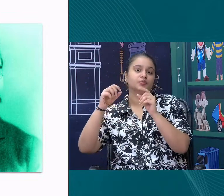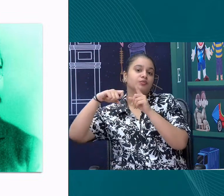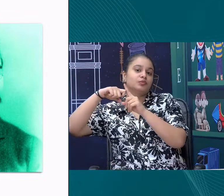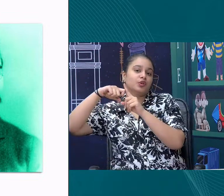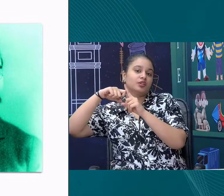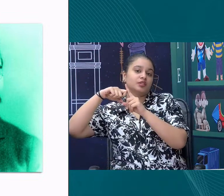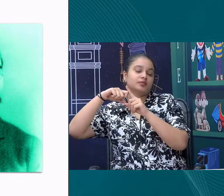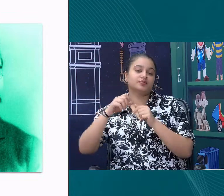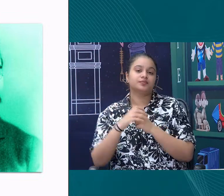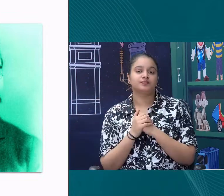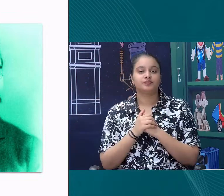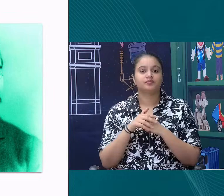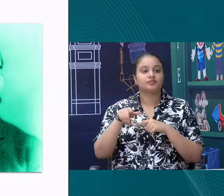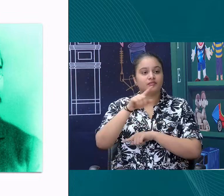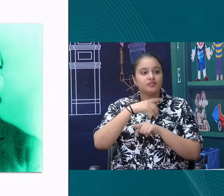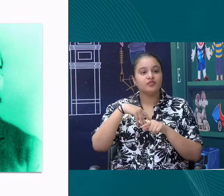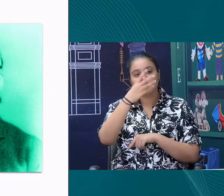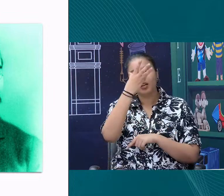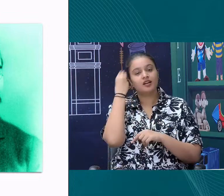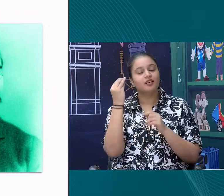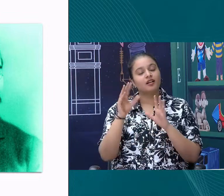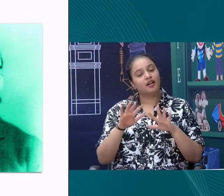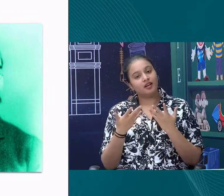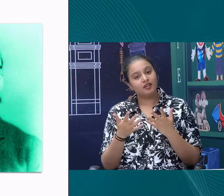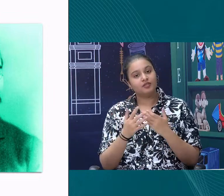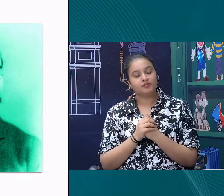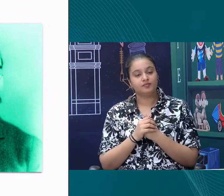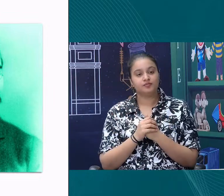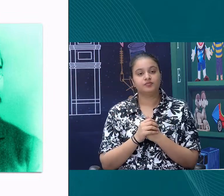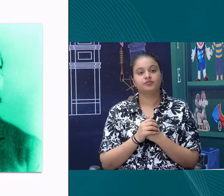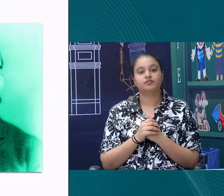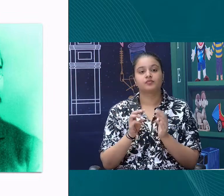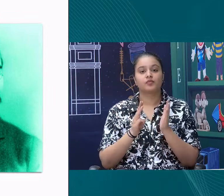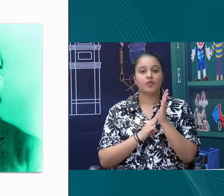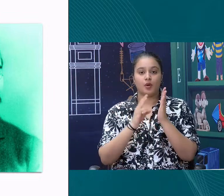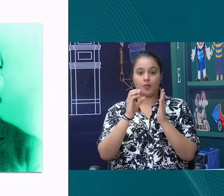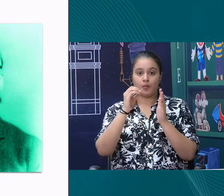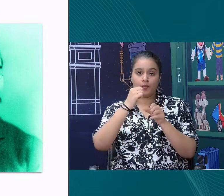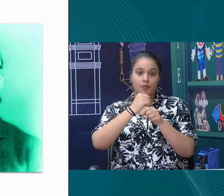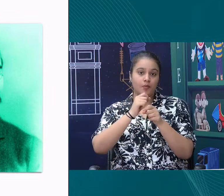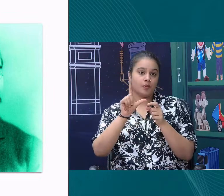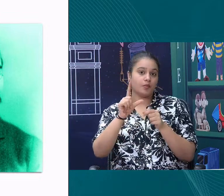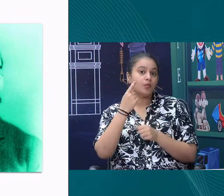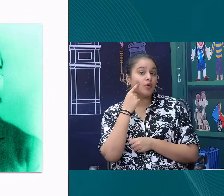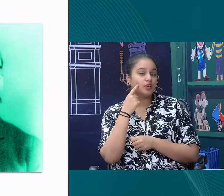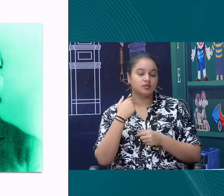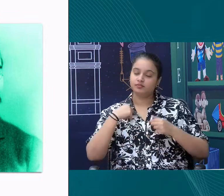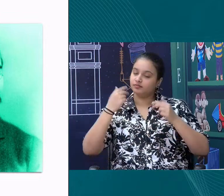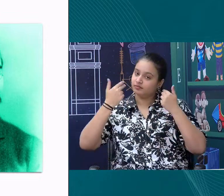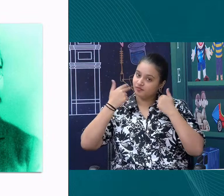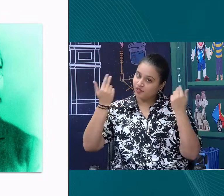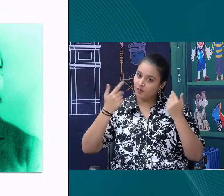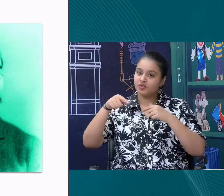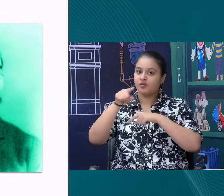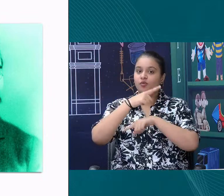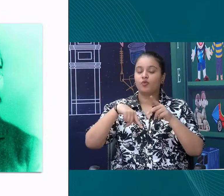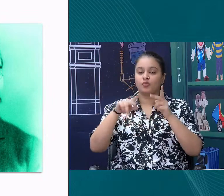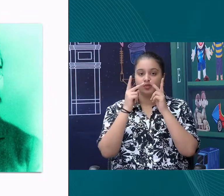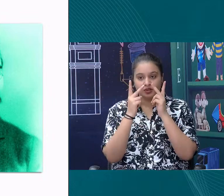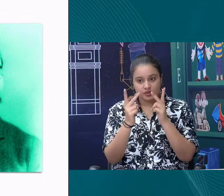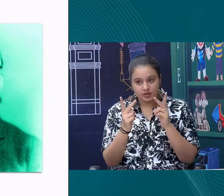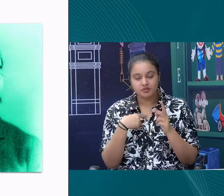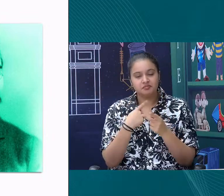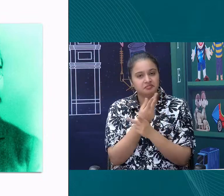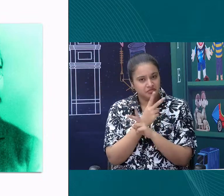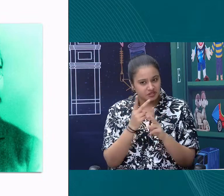can forget the Mowgli? Oh yes, certainly. So Mowgli is extremely famous. Yes. We used to watch a lot of